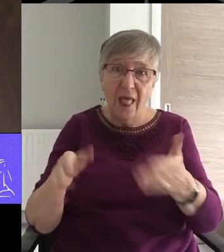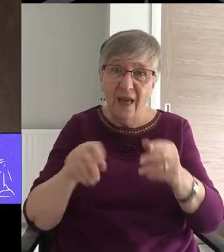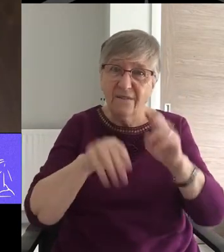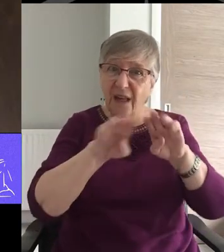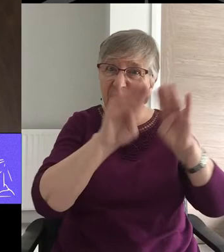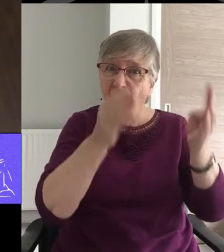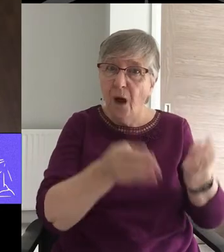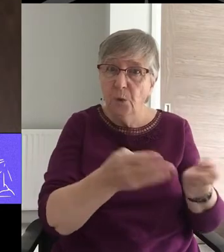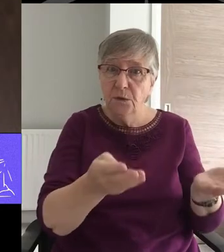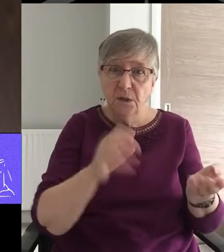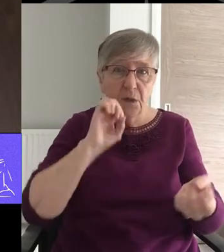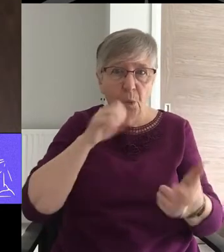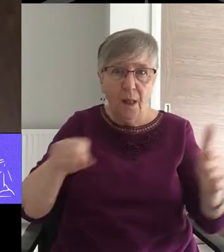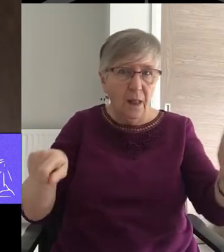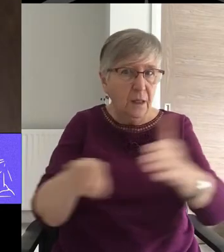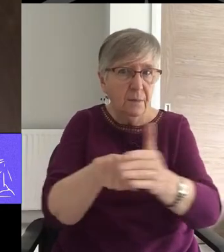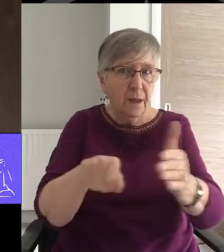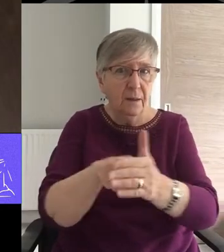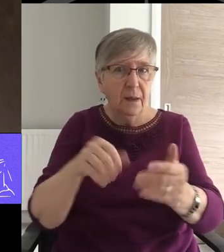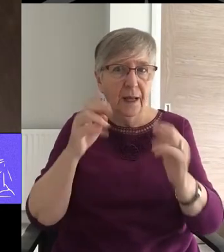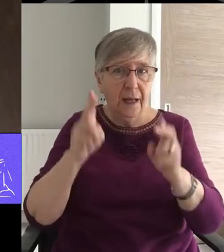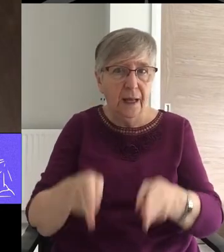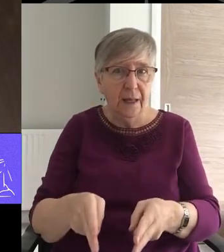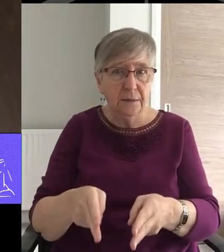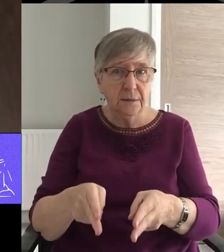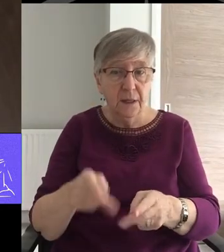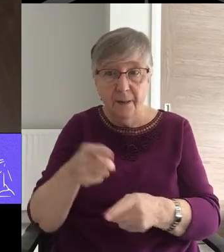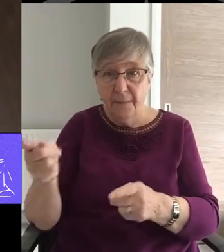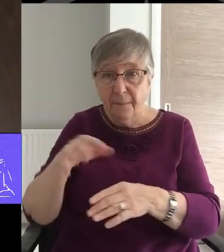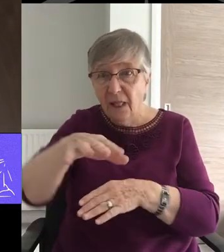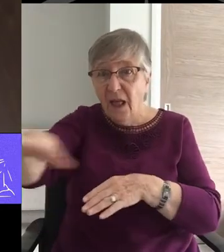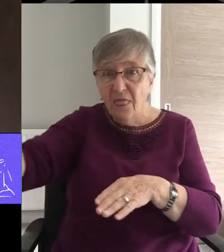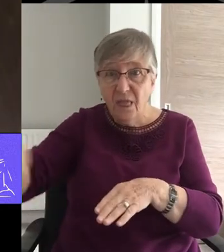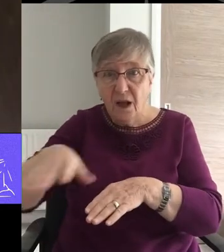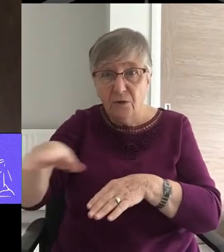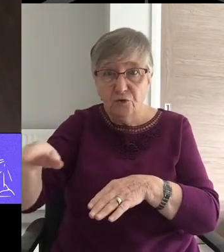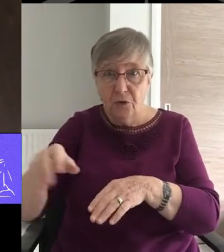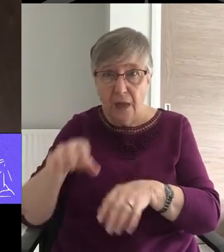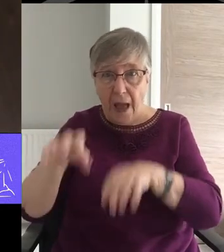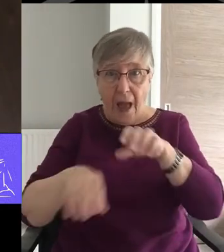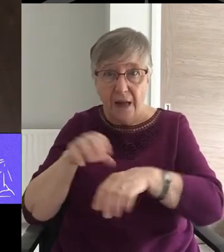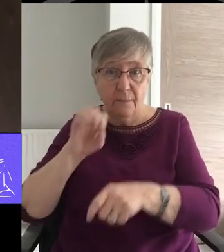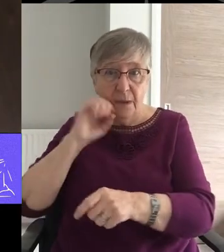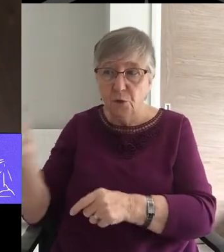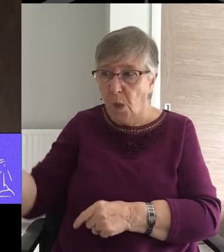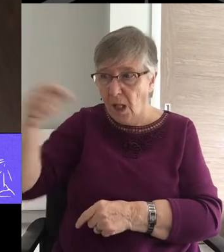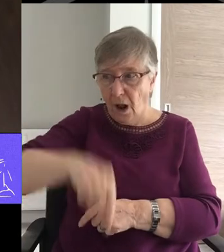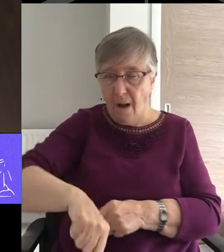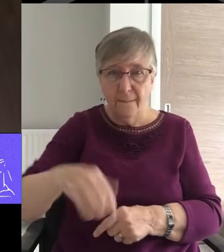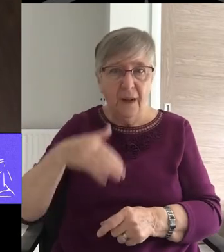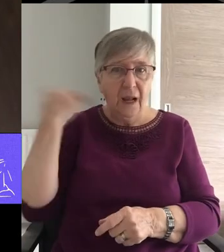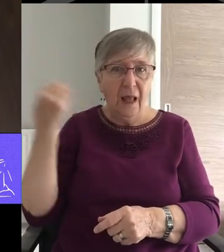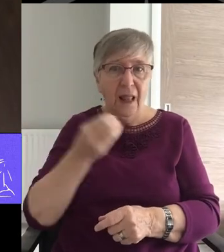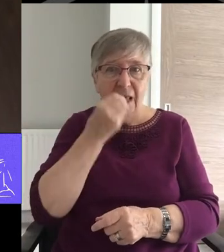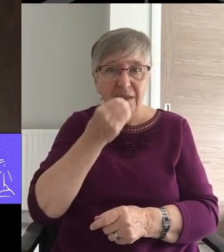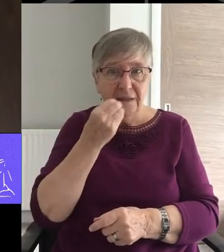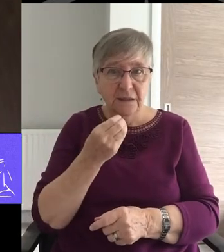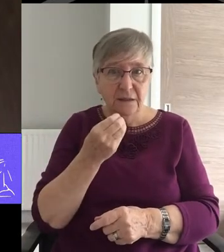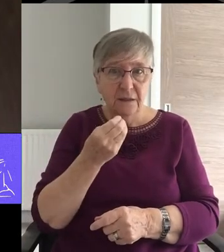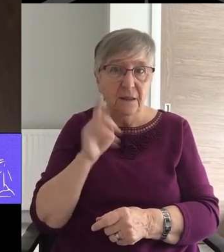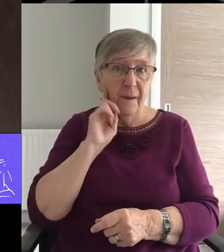fall by the sword. Those out in the country I will give to the wild animals to be devoured, and those in strongholds and